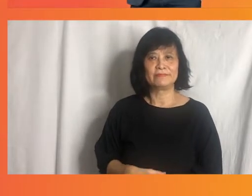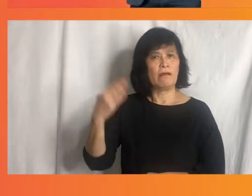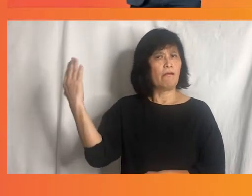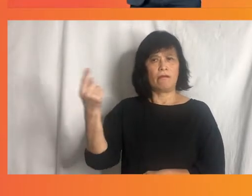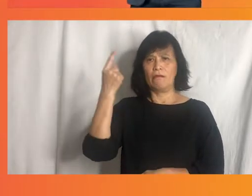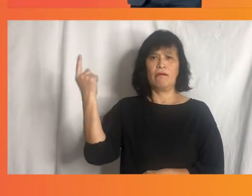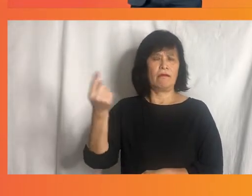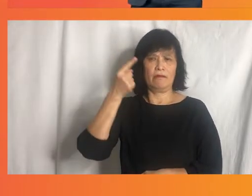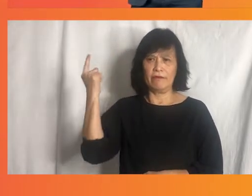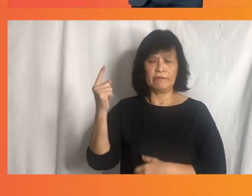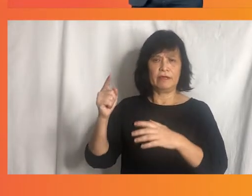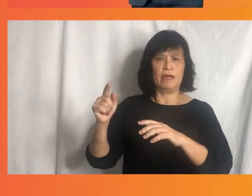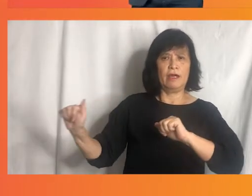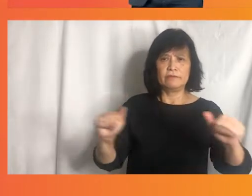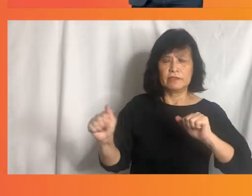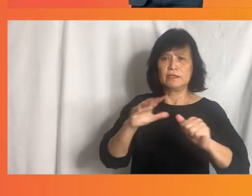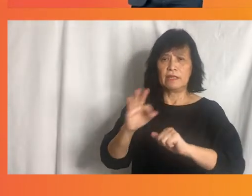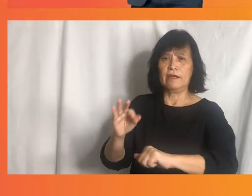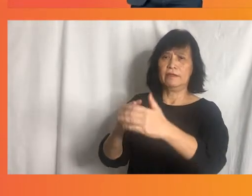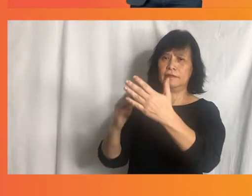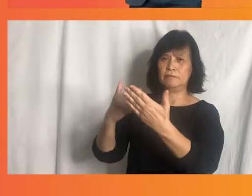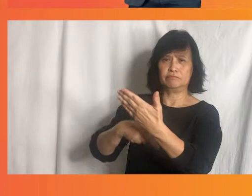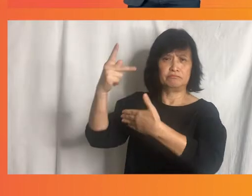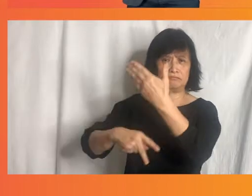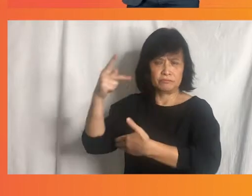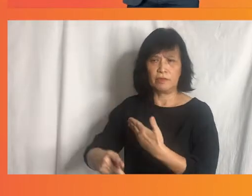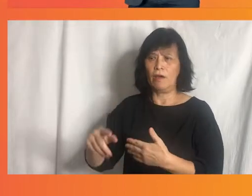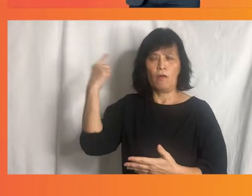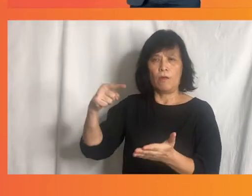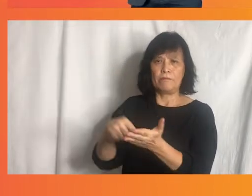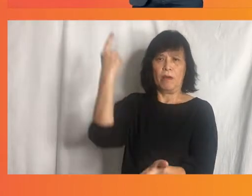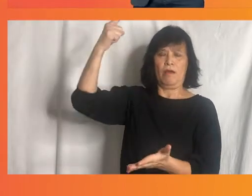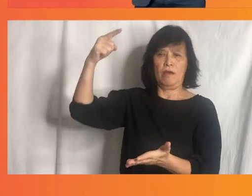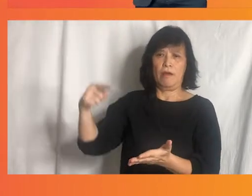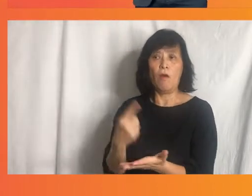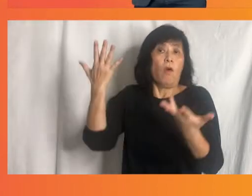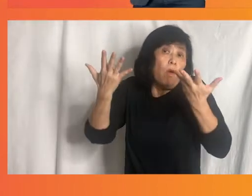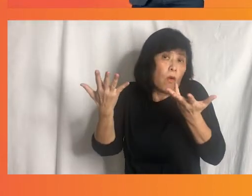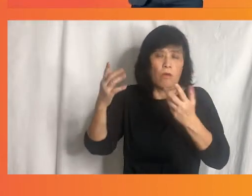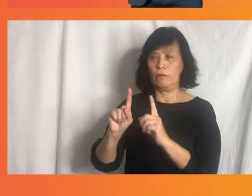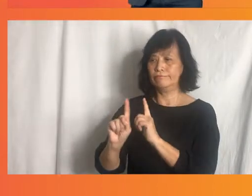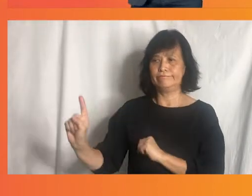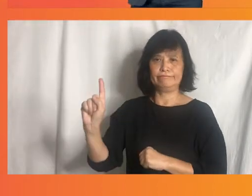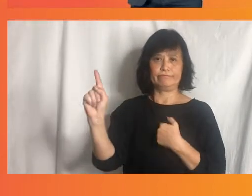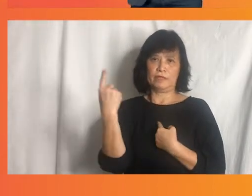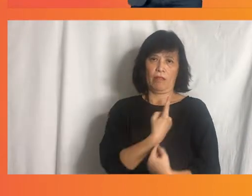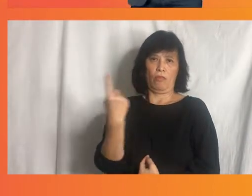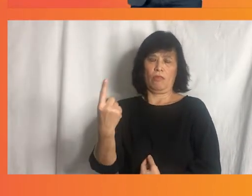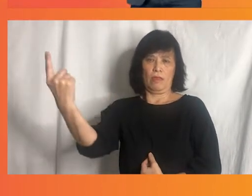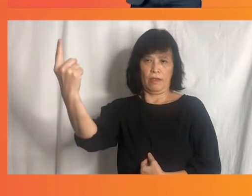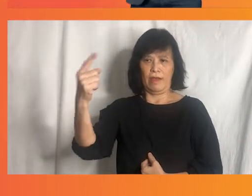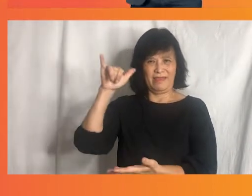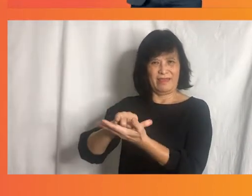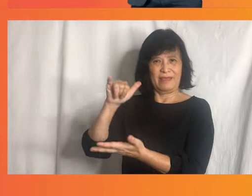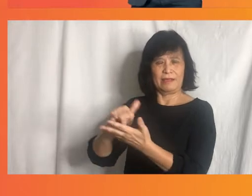Often, activities and programs for children with disabilities occur as a once-off or in isolation. Now, what happens with such a setup is the